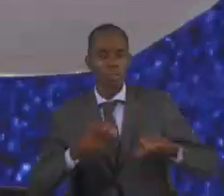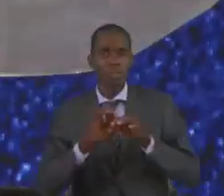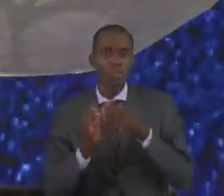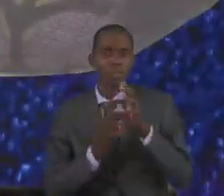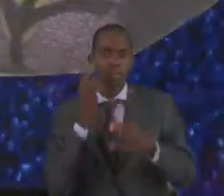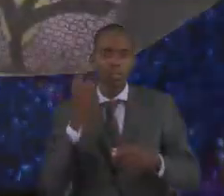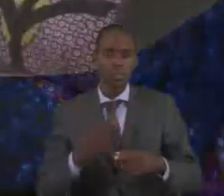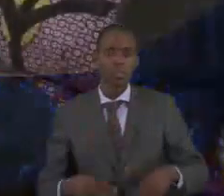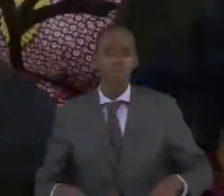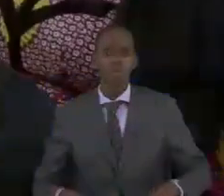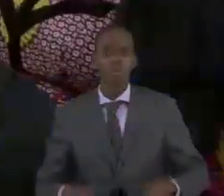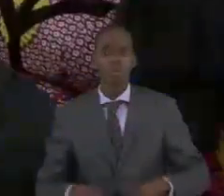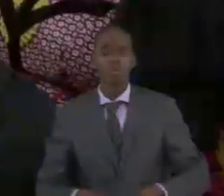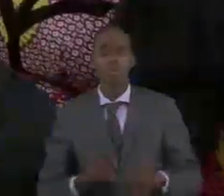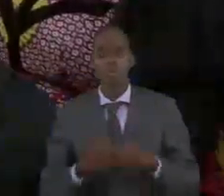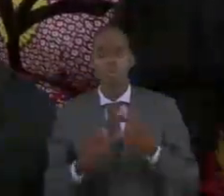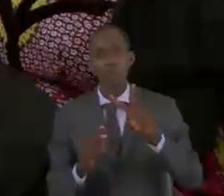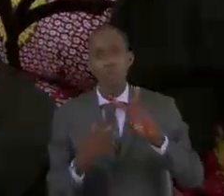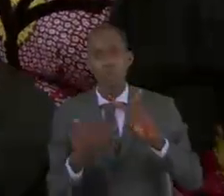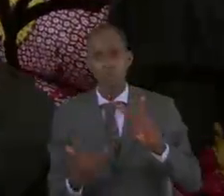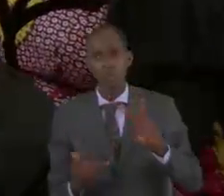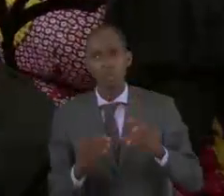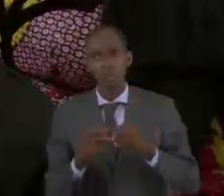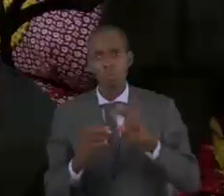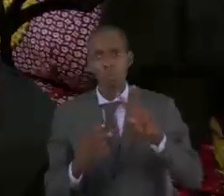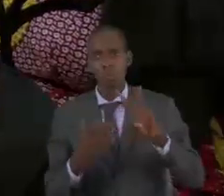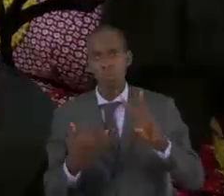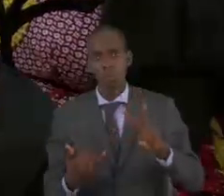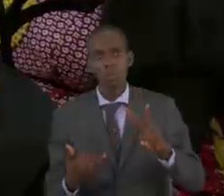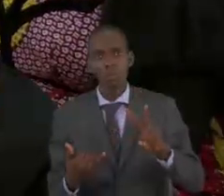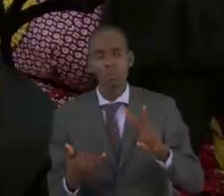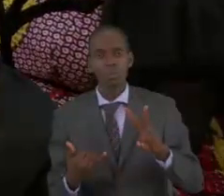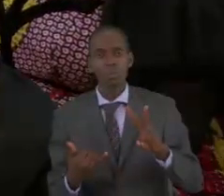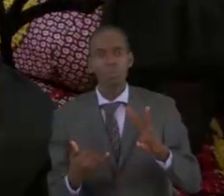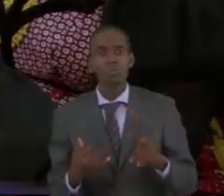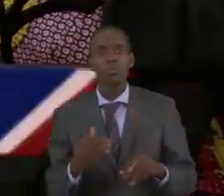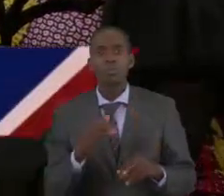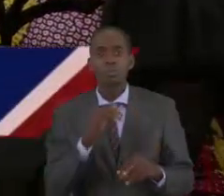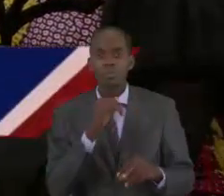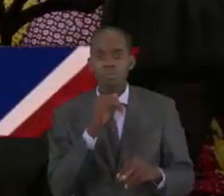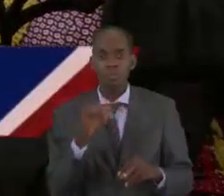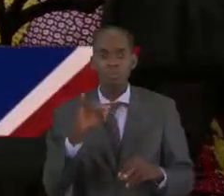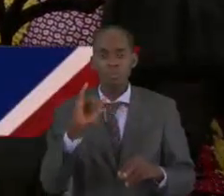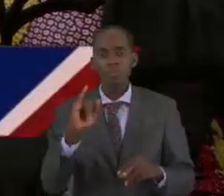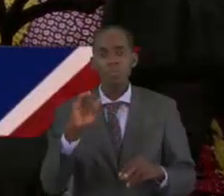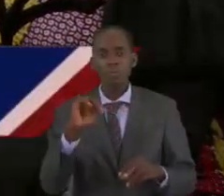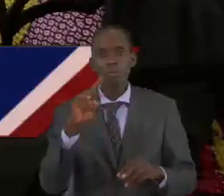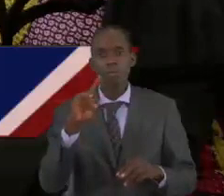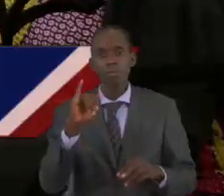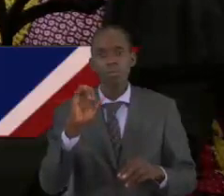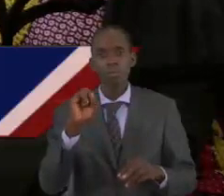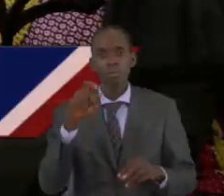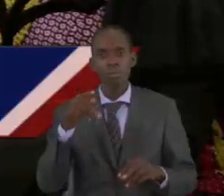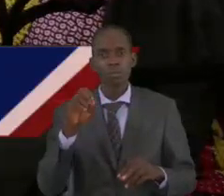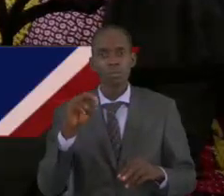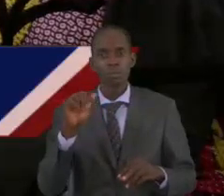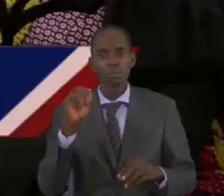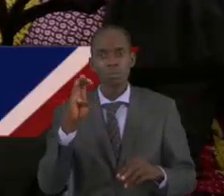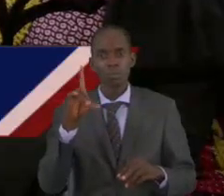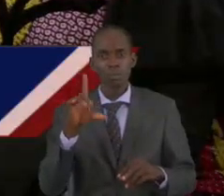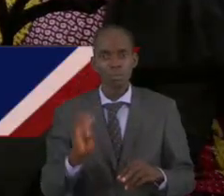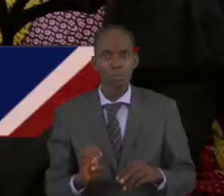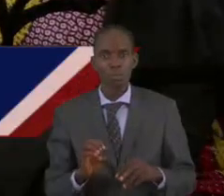name. Come to number two now. Number two, indispensable repentance for